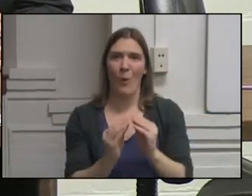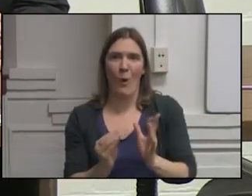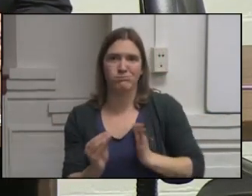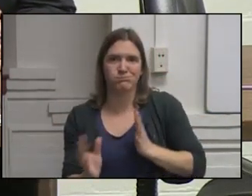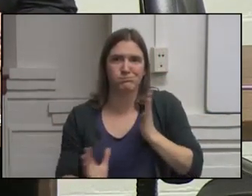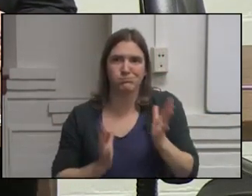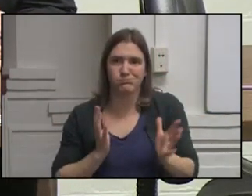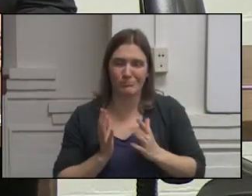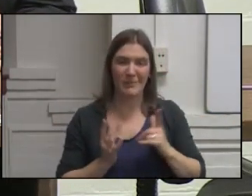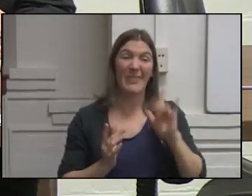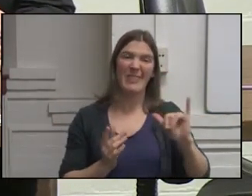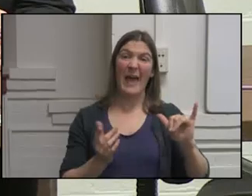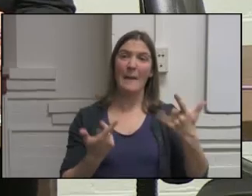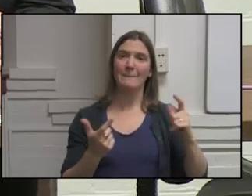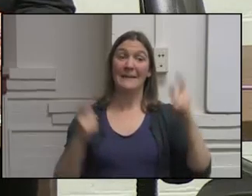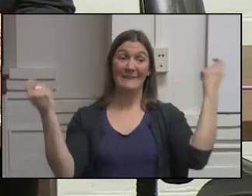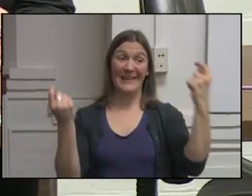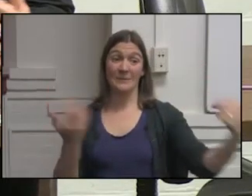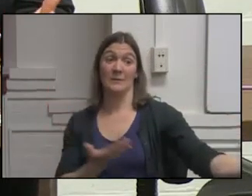festival is a fundraiser